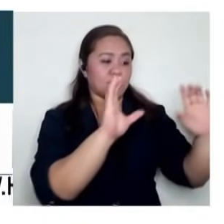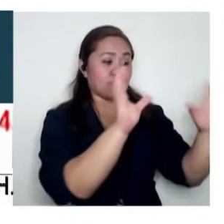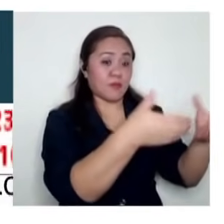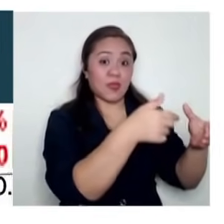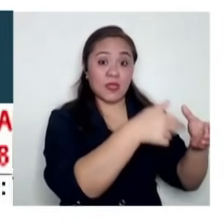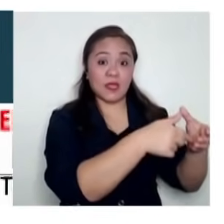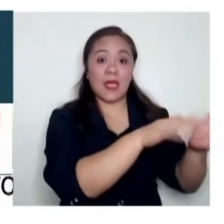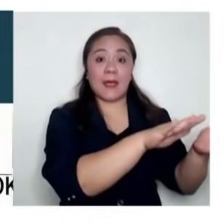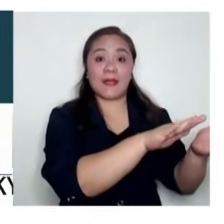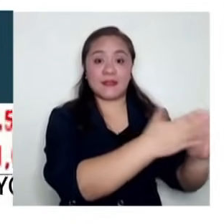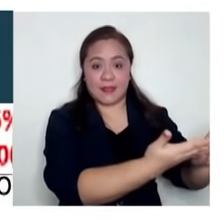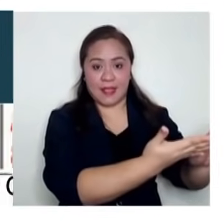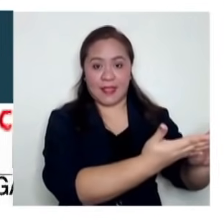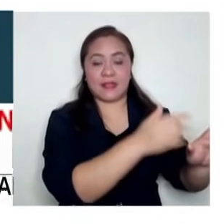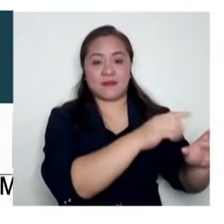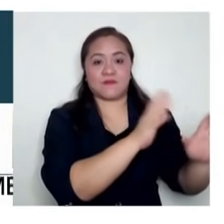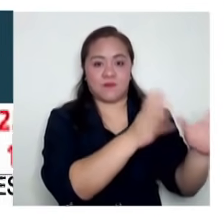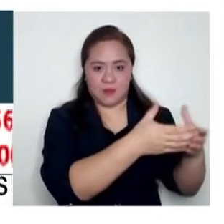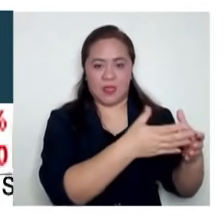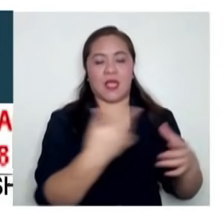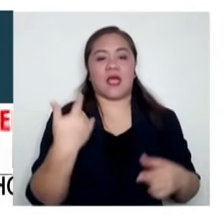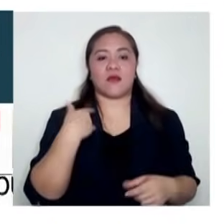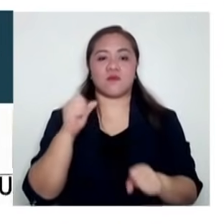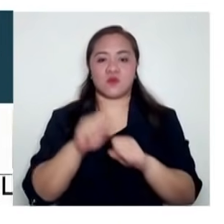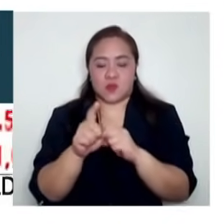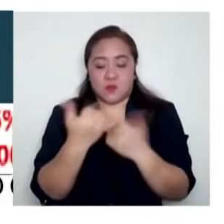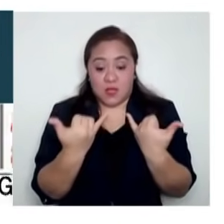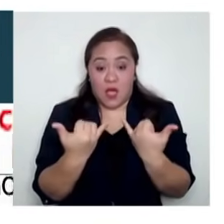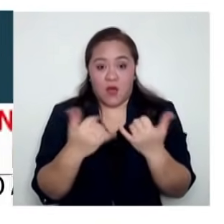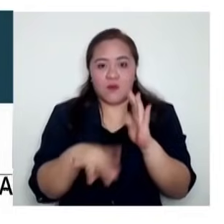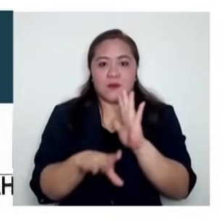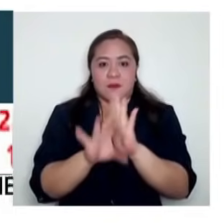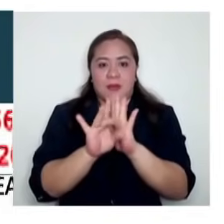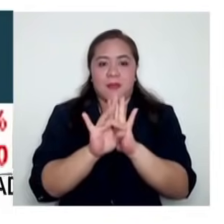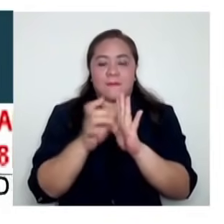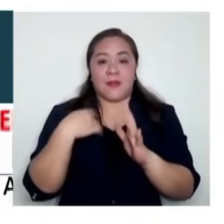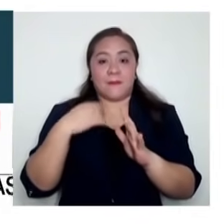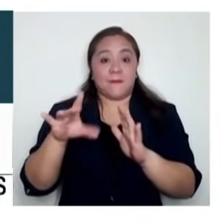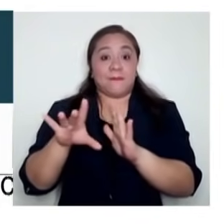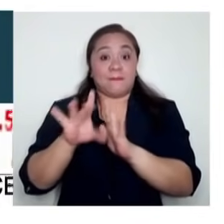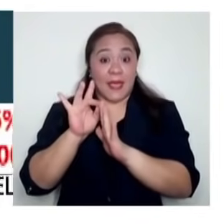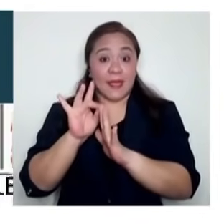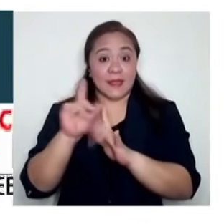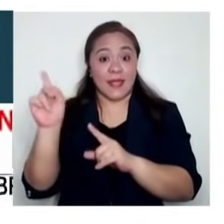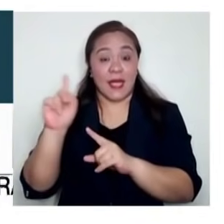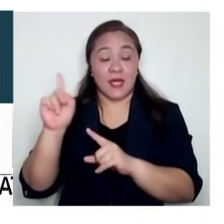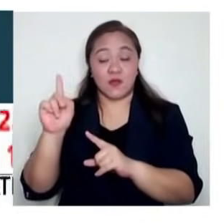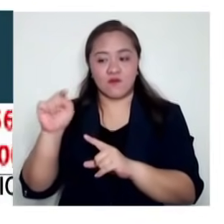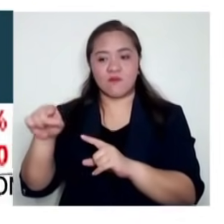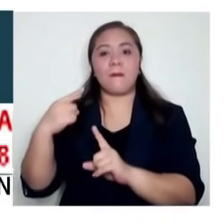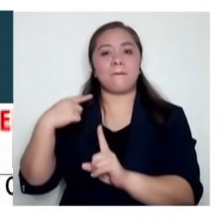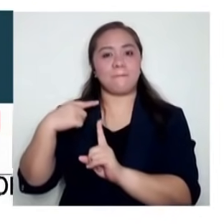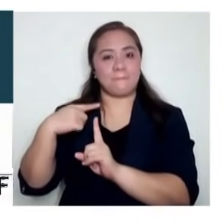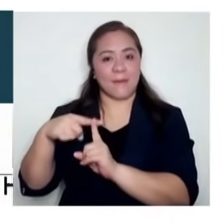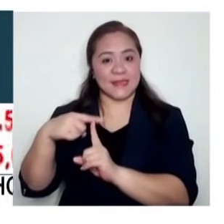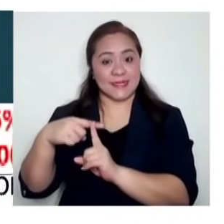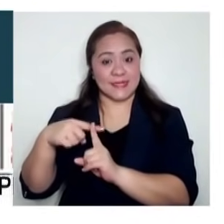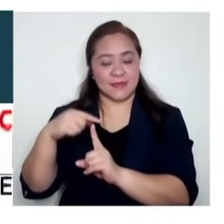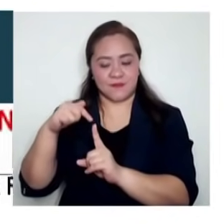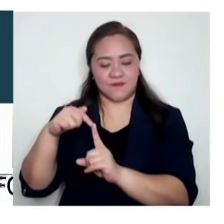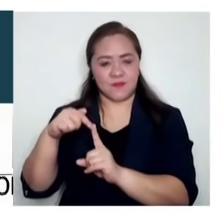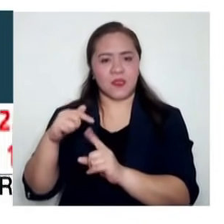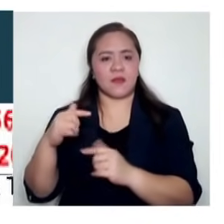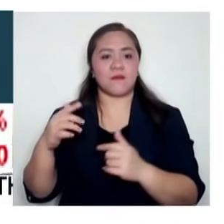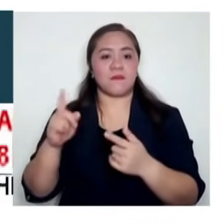example, at this point in this instance where we have detected that they are positive, even though they were